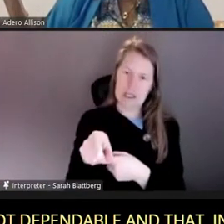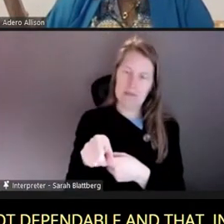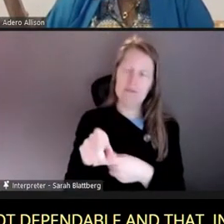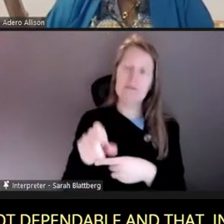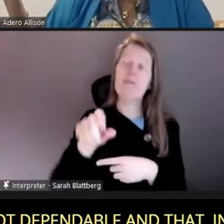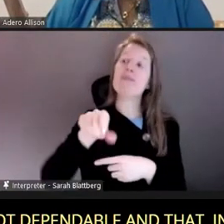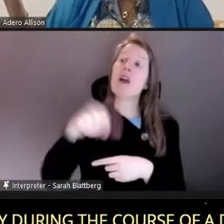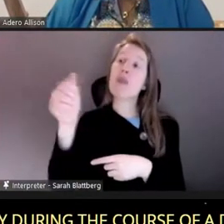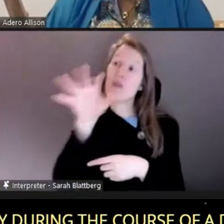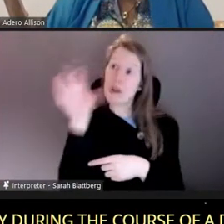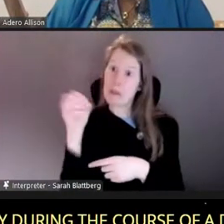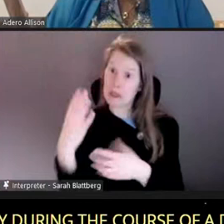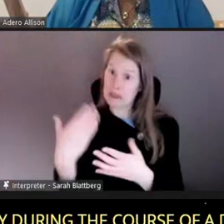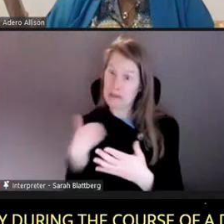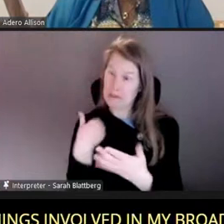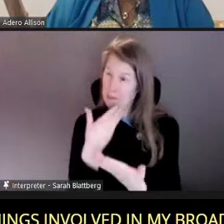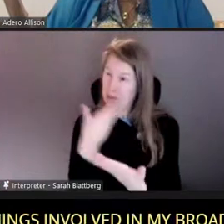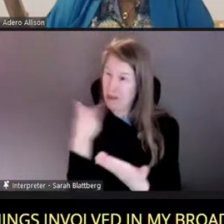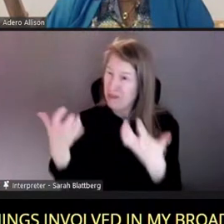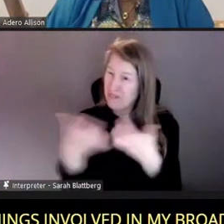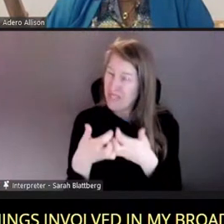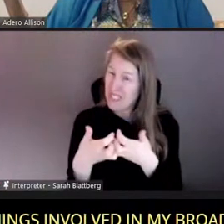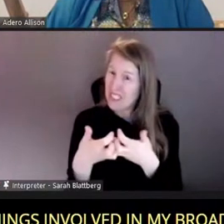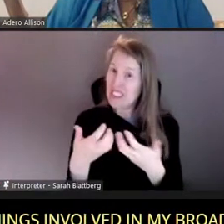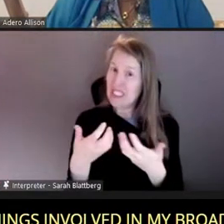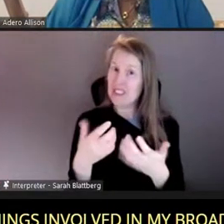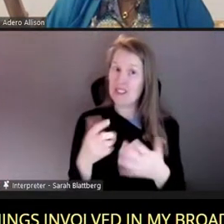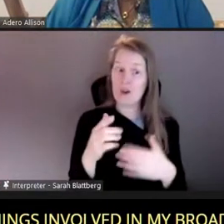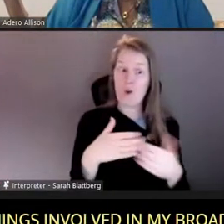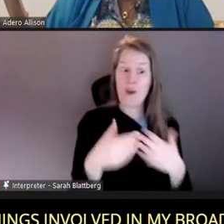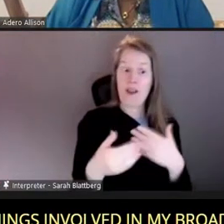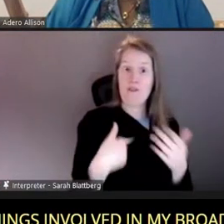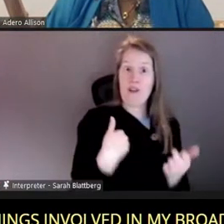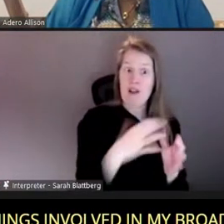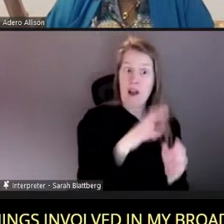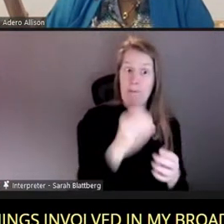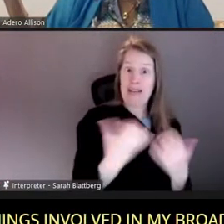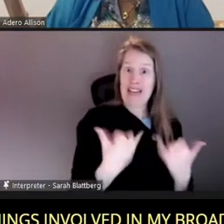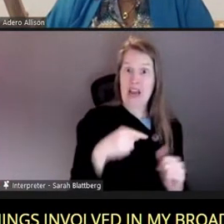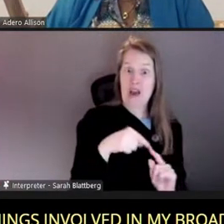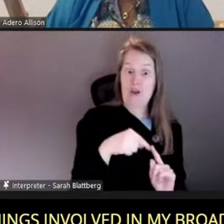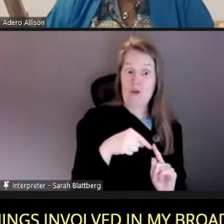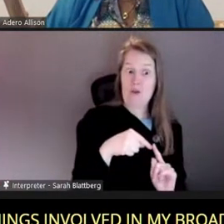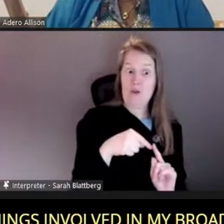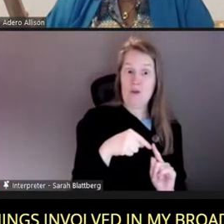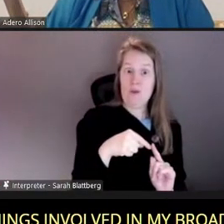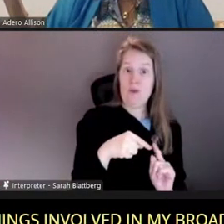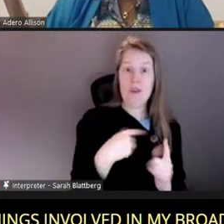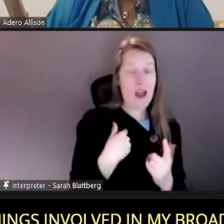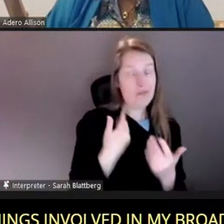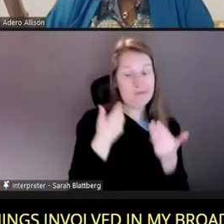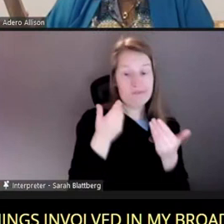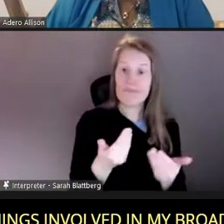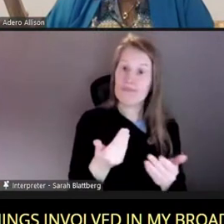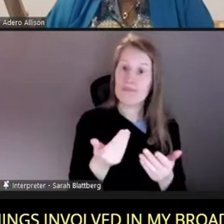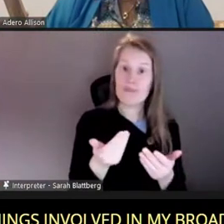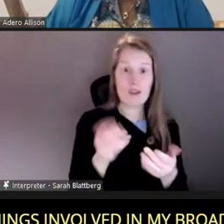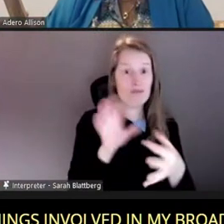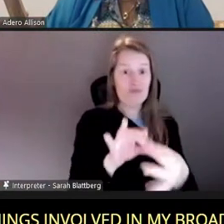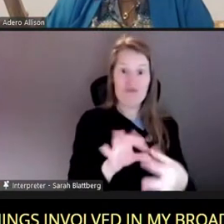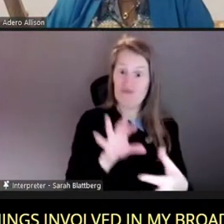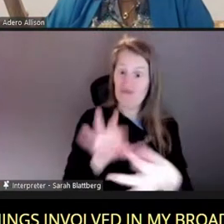providers would be better than the one that I started out the pandemic with was to go out and subscribe to